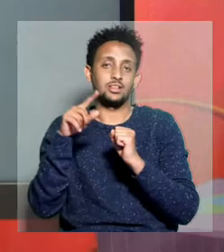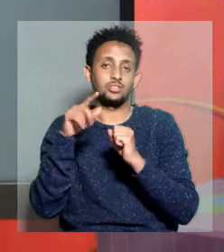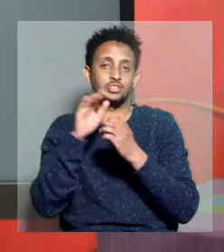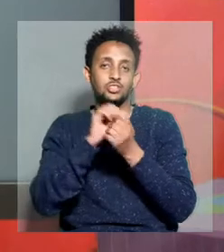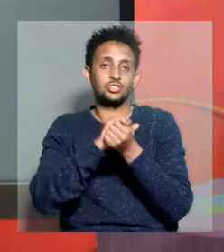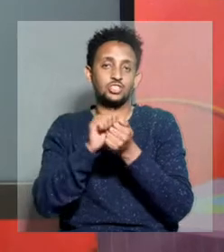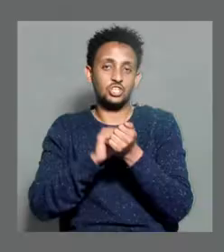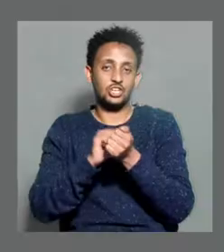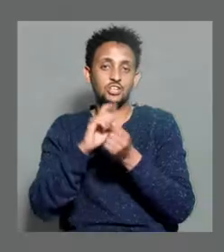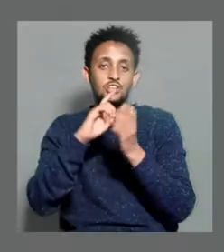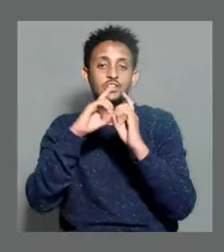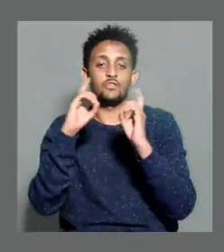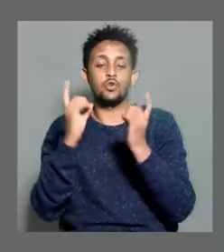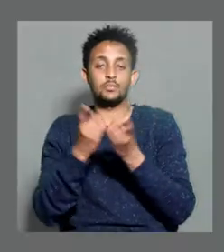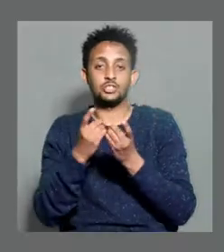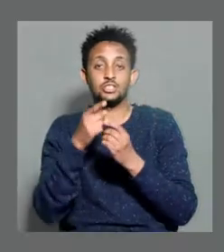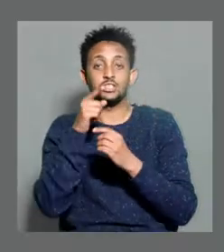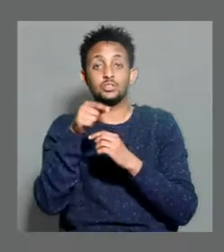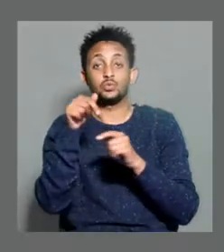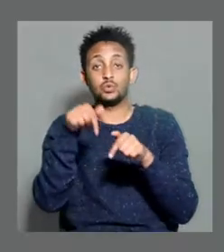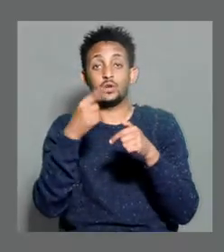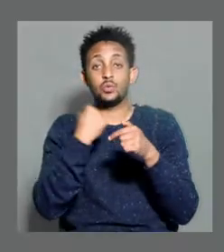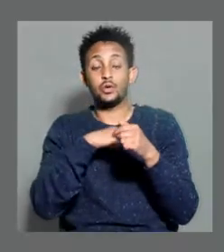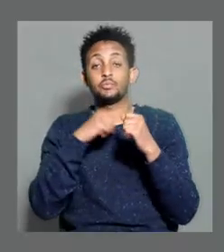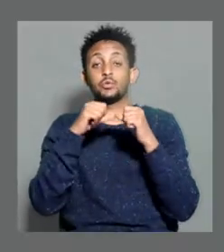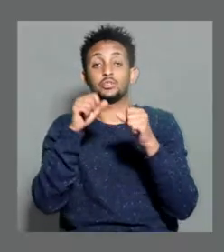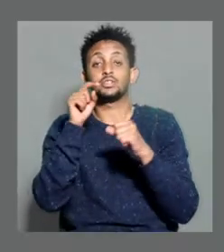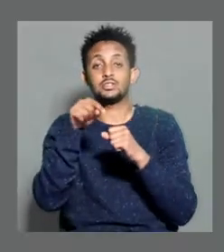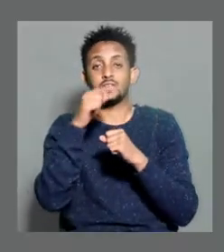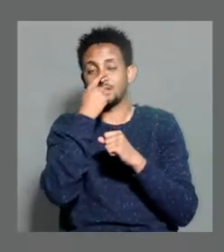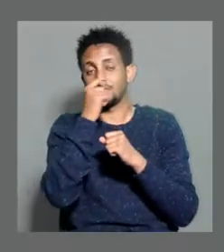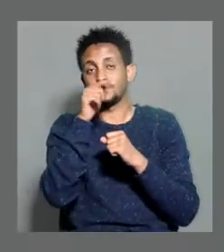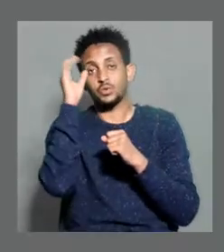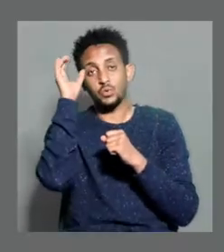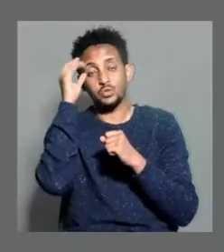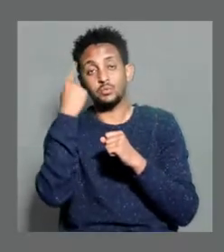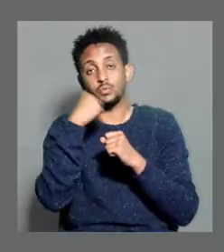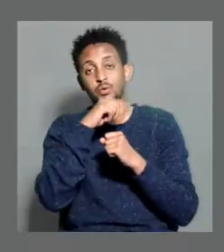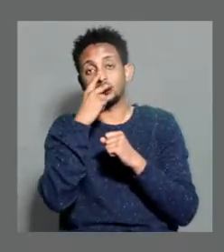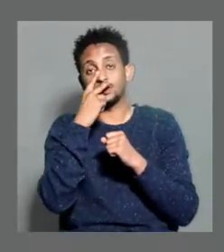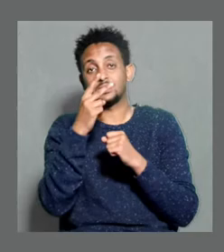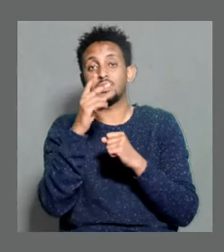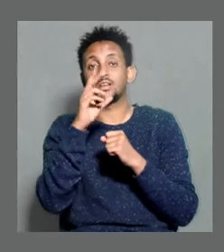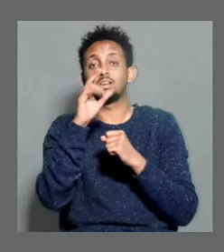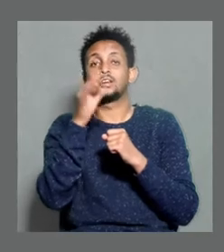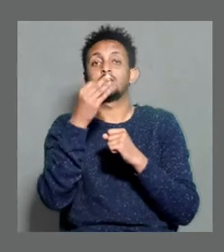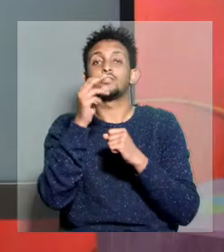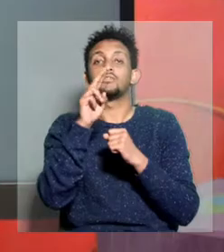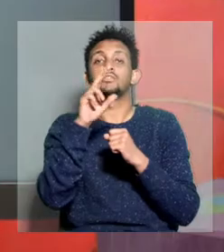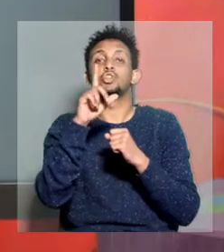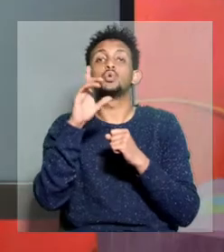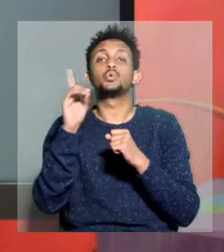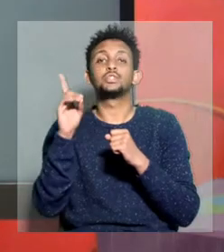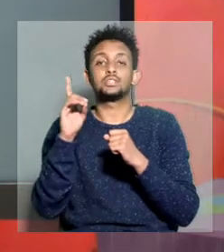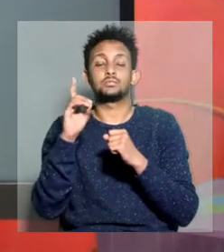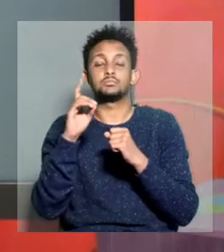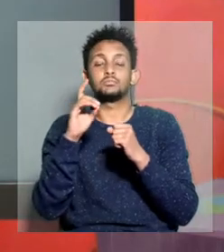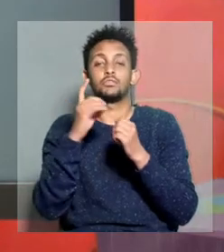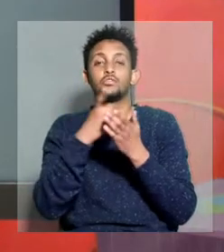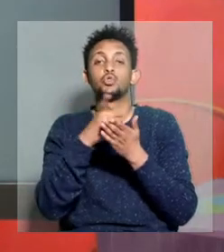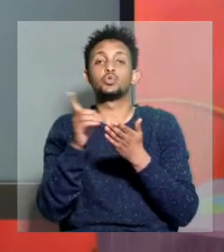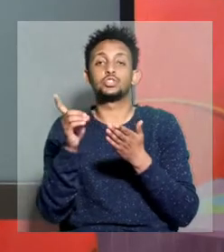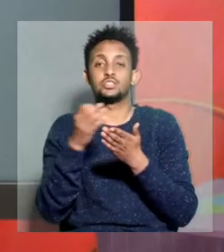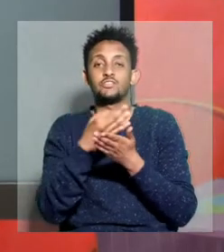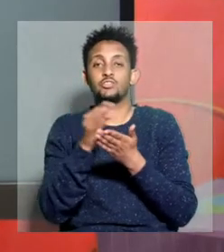shear deformation. And today let's proceed on that concept and see about fluid mechanics. First, let's try to see